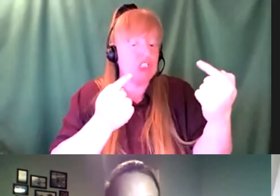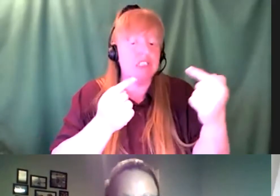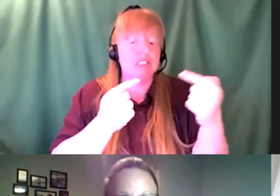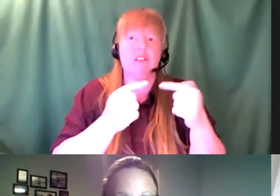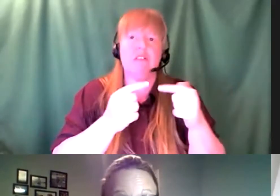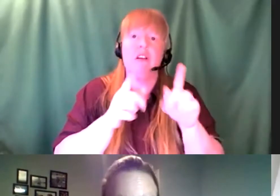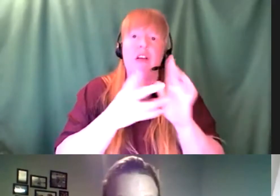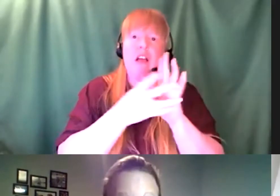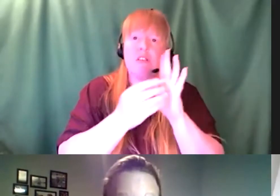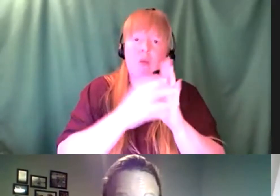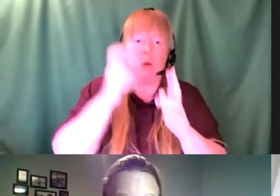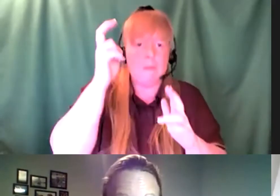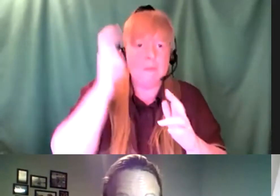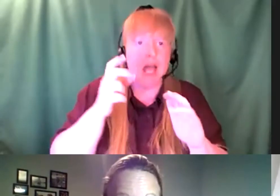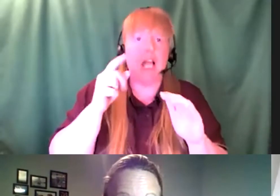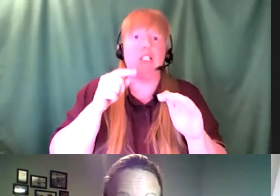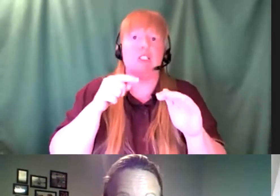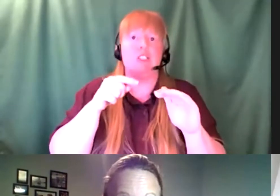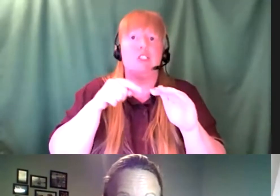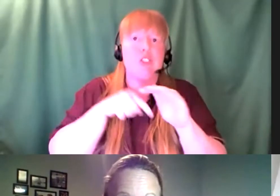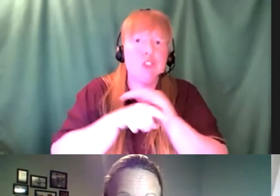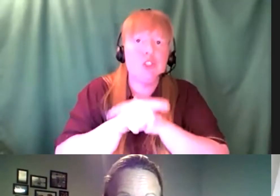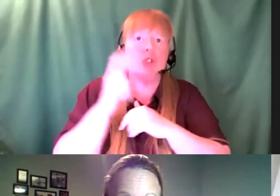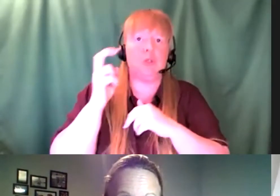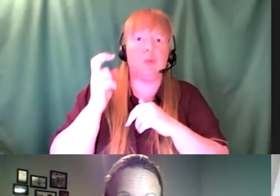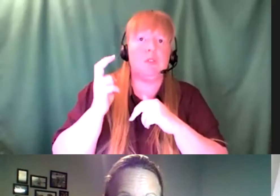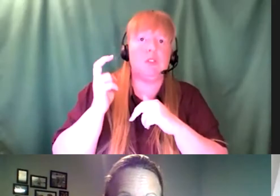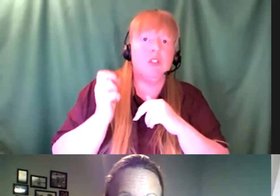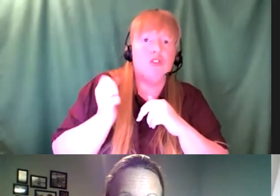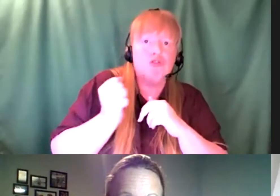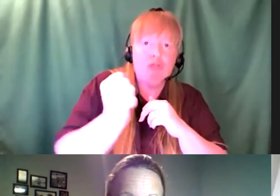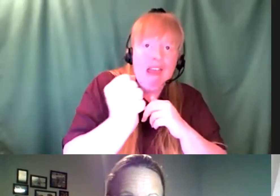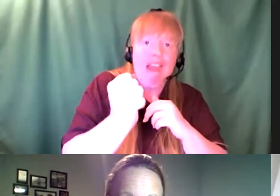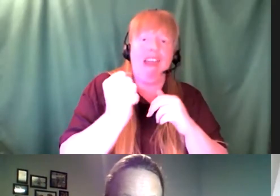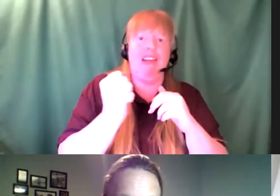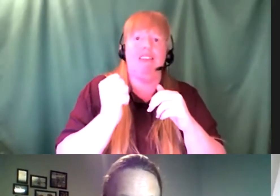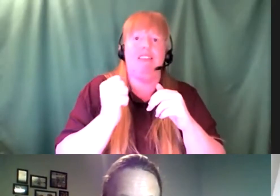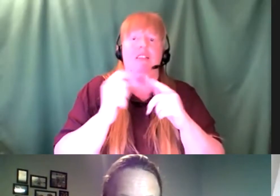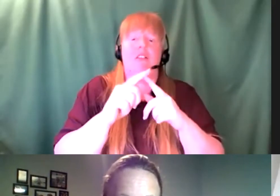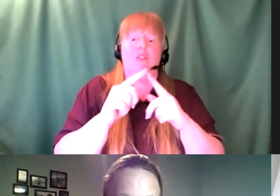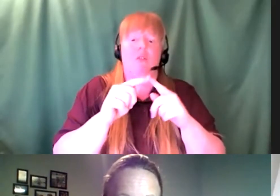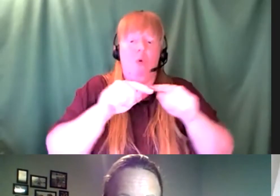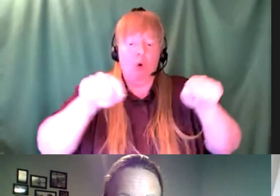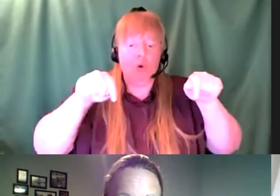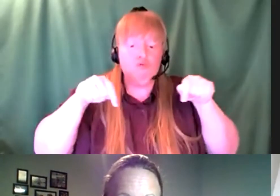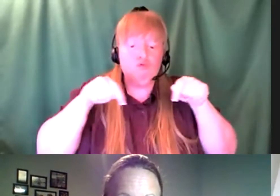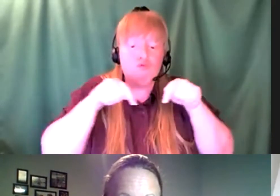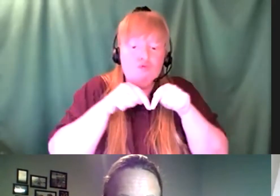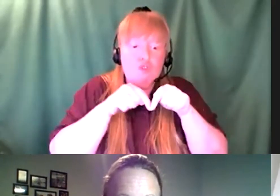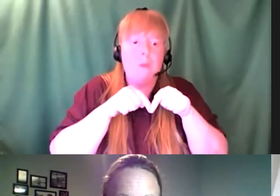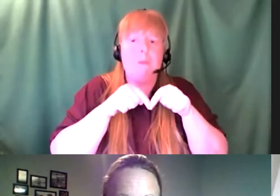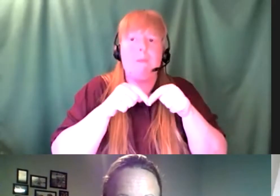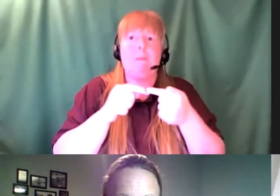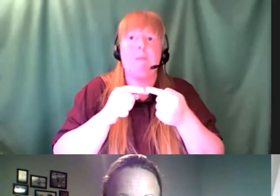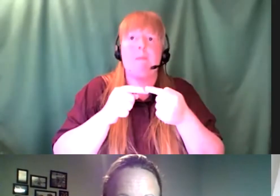a bus, a tube, a train, if it was easy to get into a room that has an accessible bathroom so you can go to a gym